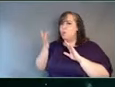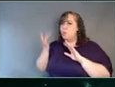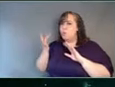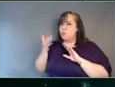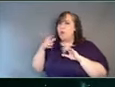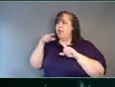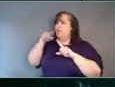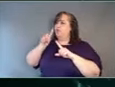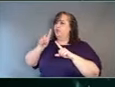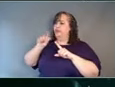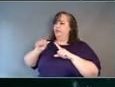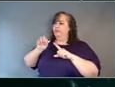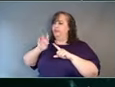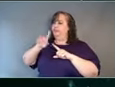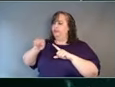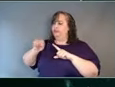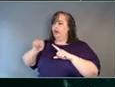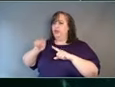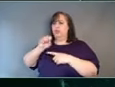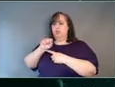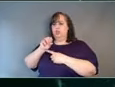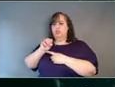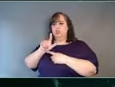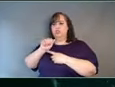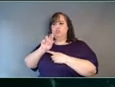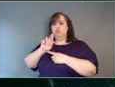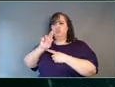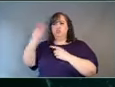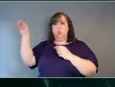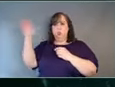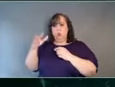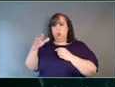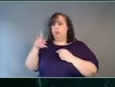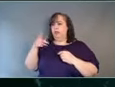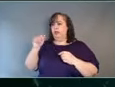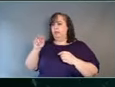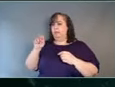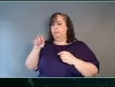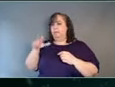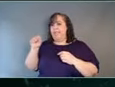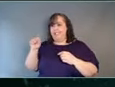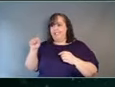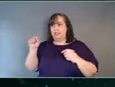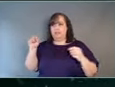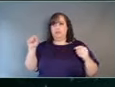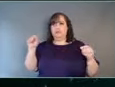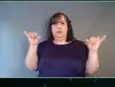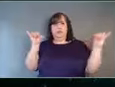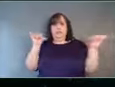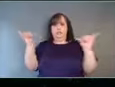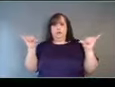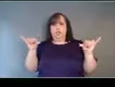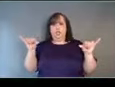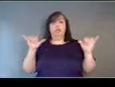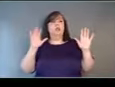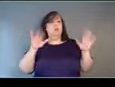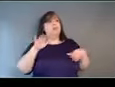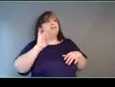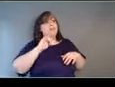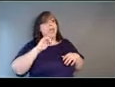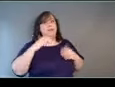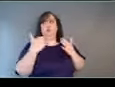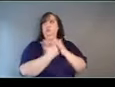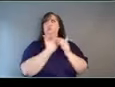Okay, so I can take the DART one. DART is testing actually a brand new technology called roll-out solar arrays. So think of